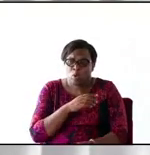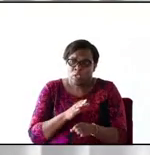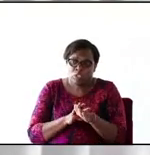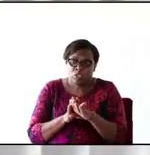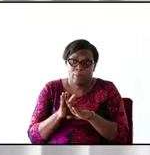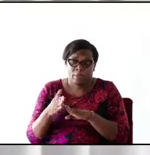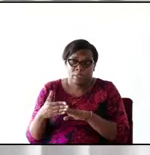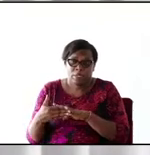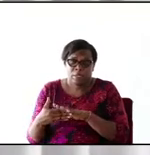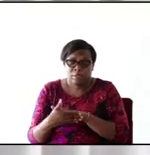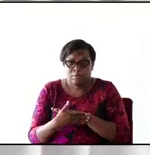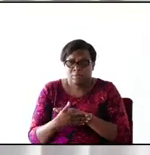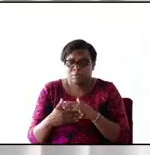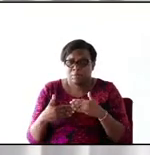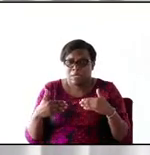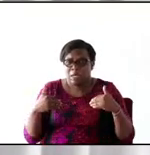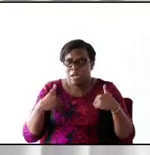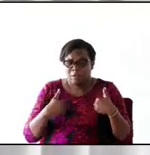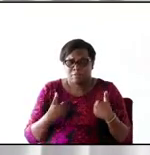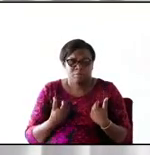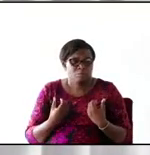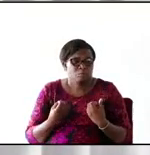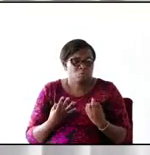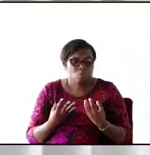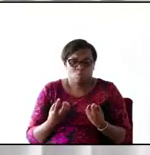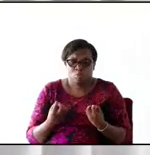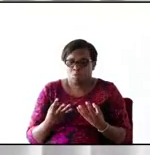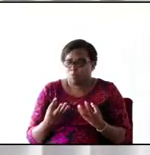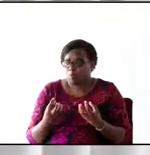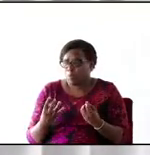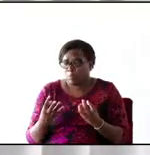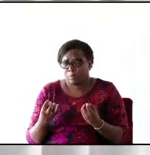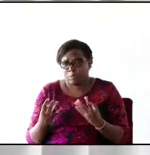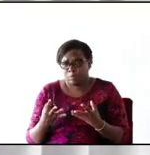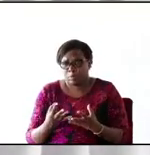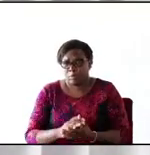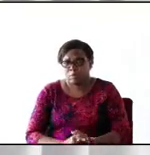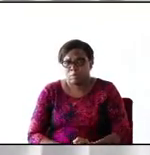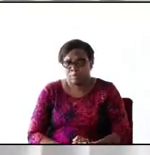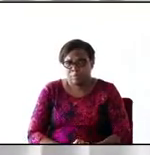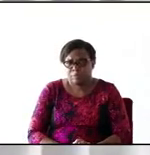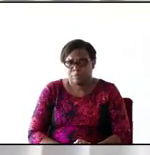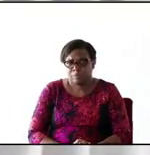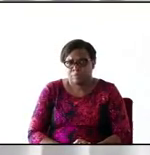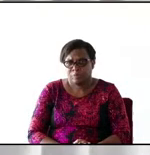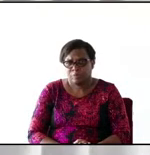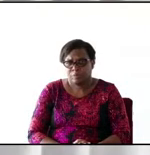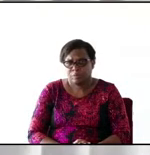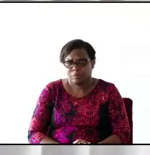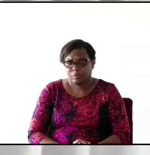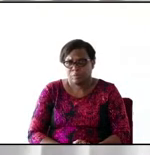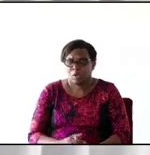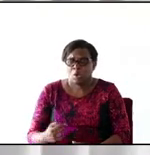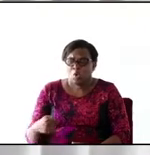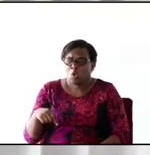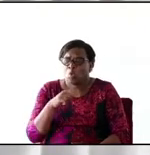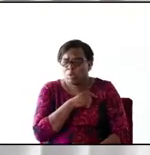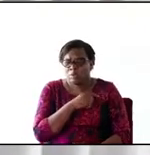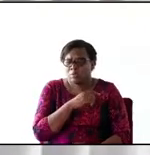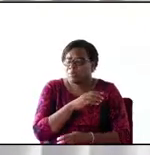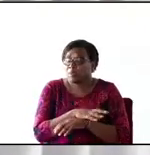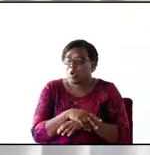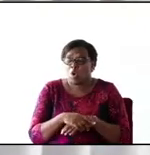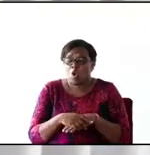have so much going for us? So much. We are so comfortable